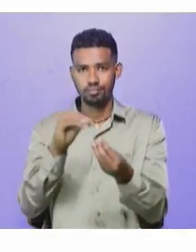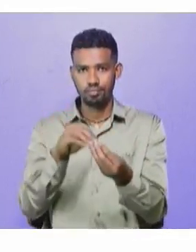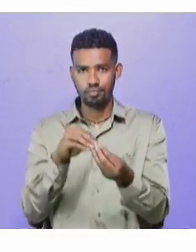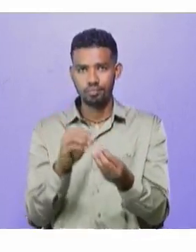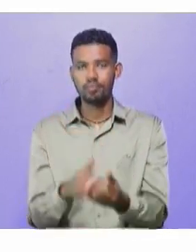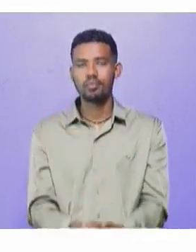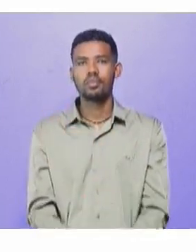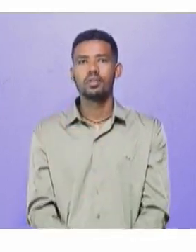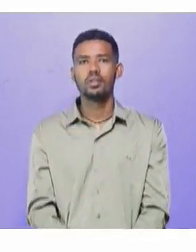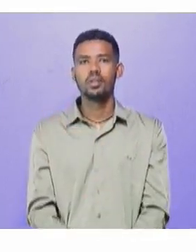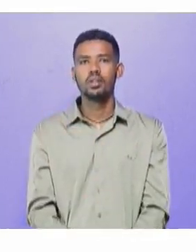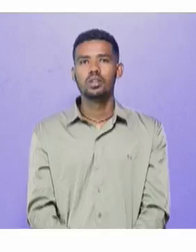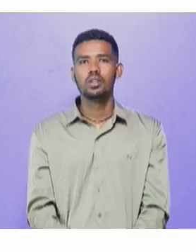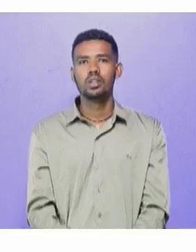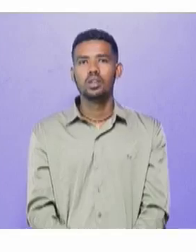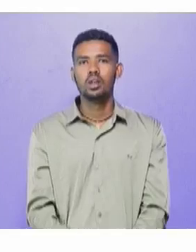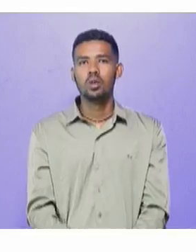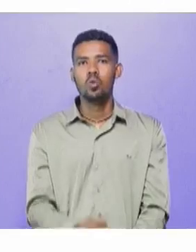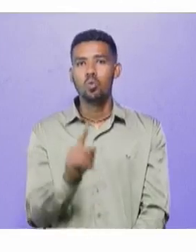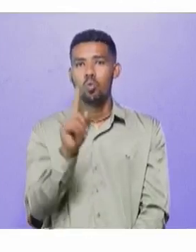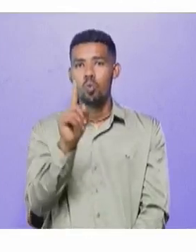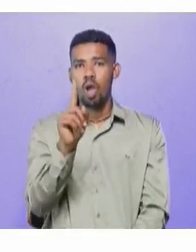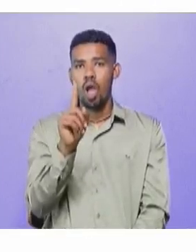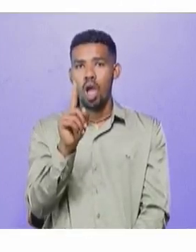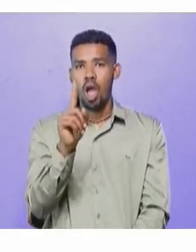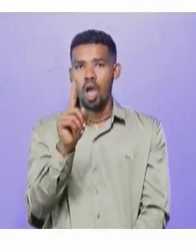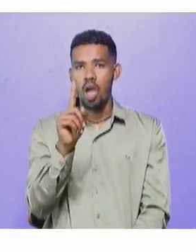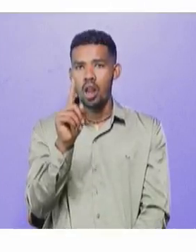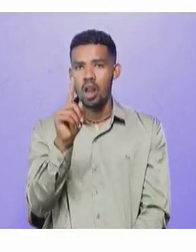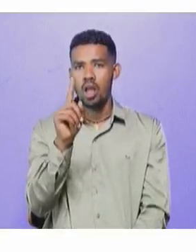one pen,